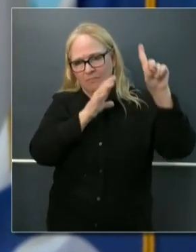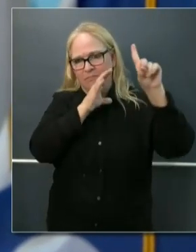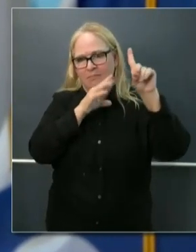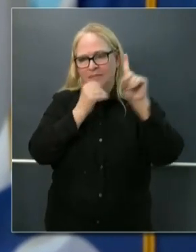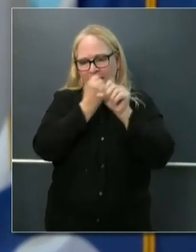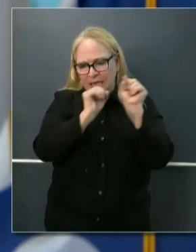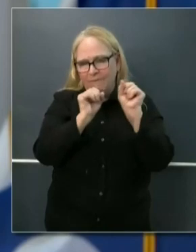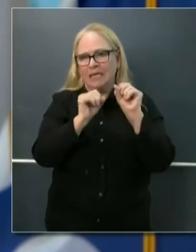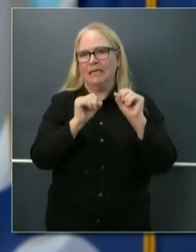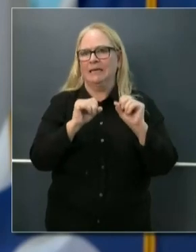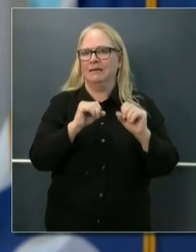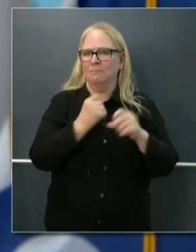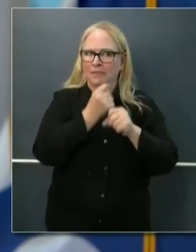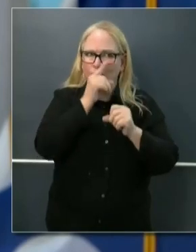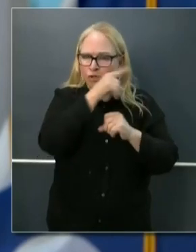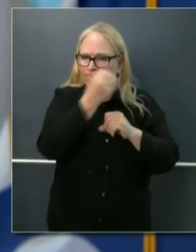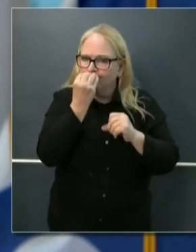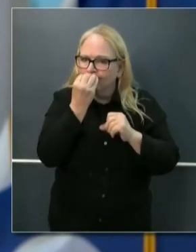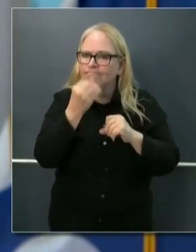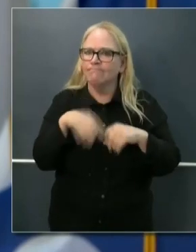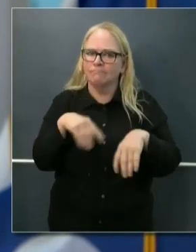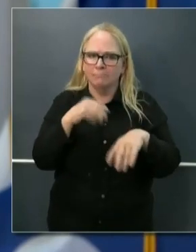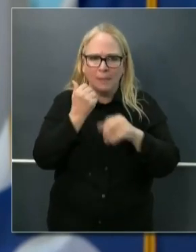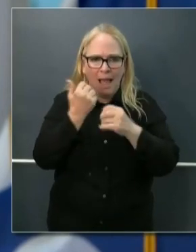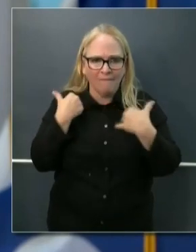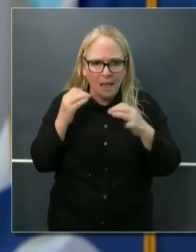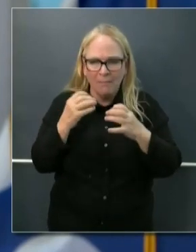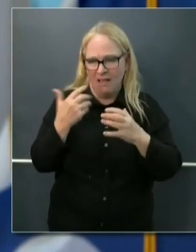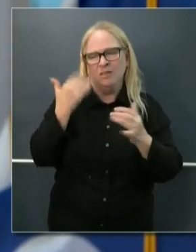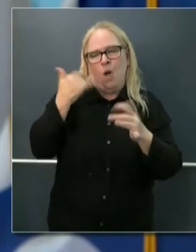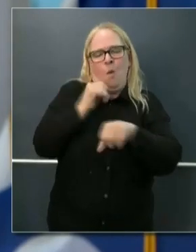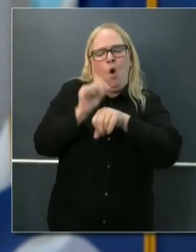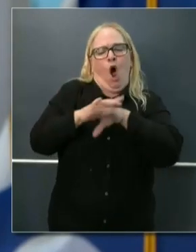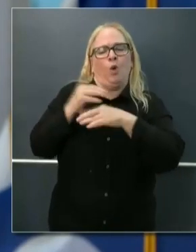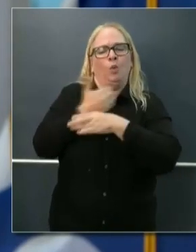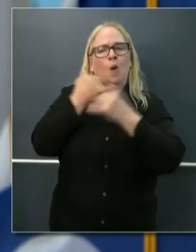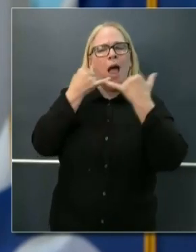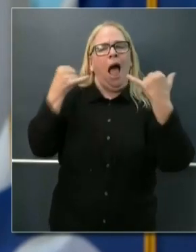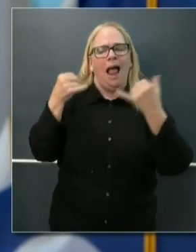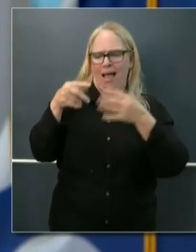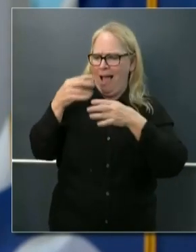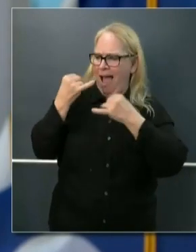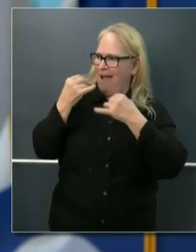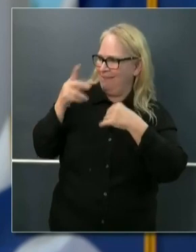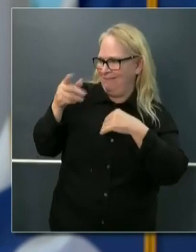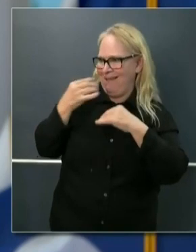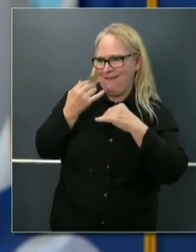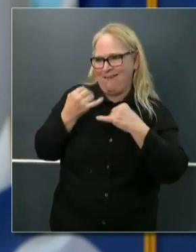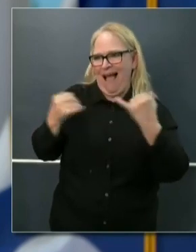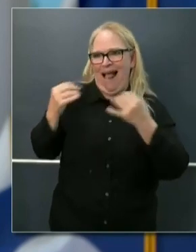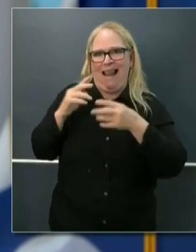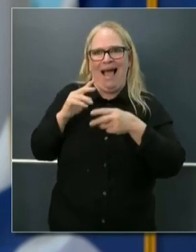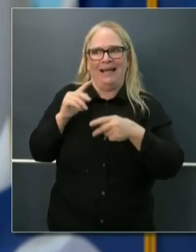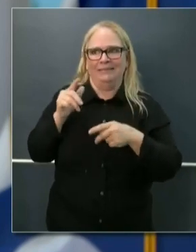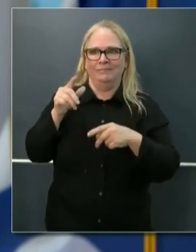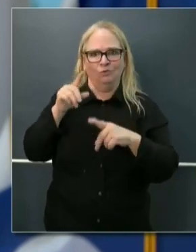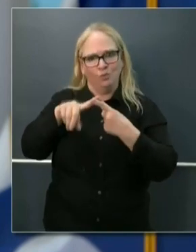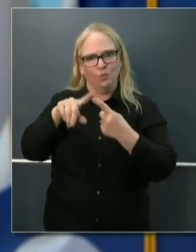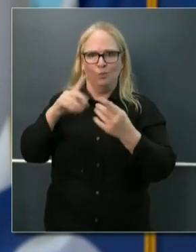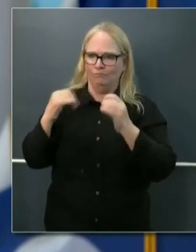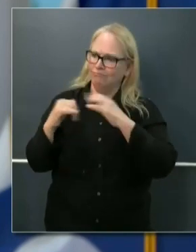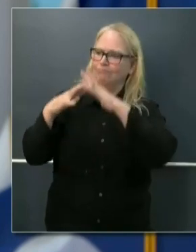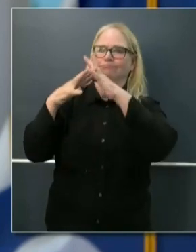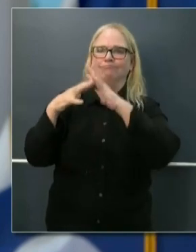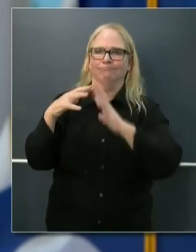through these new guidelines and these new partnerships. I think we have substantively advanced this cause. Again,